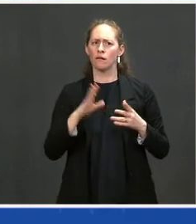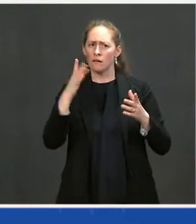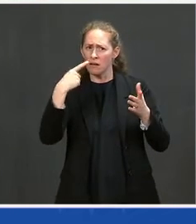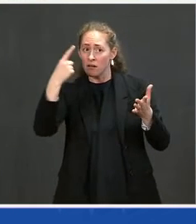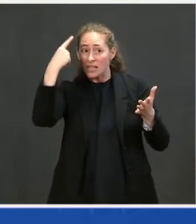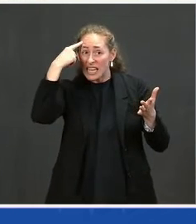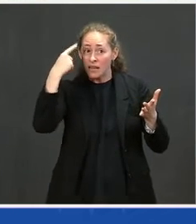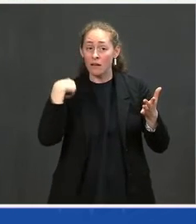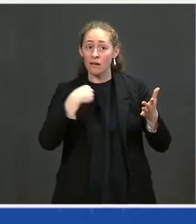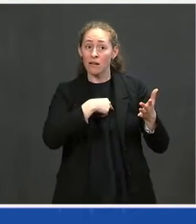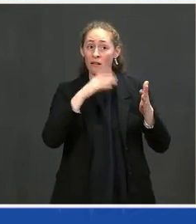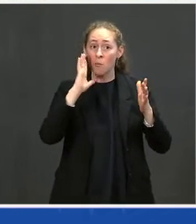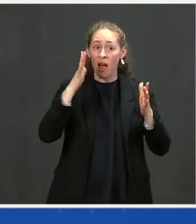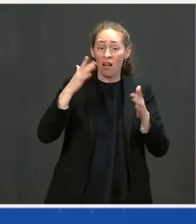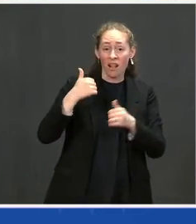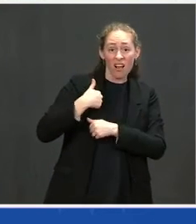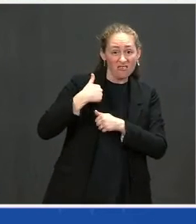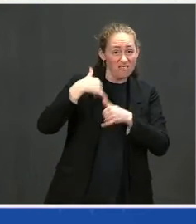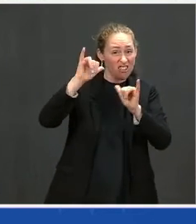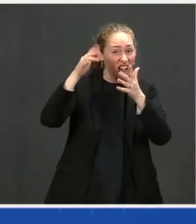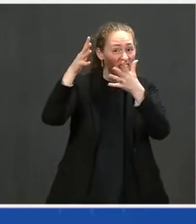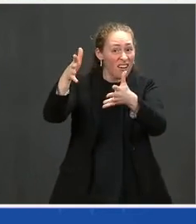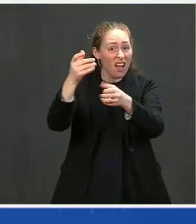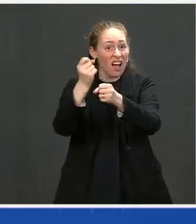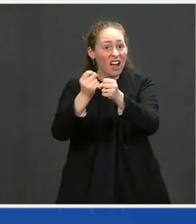I can't picture that being the case.